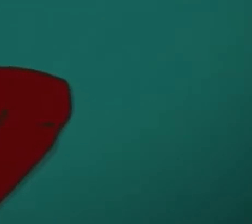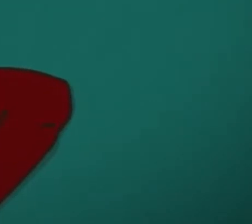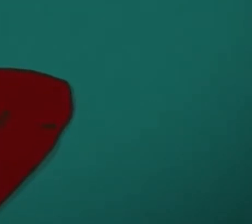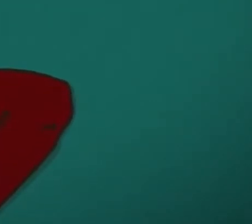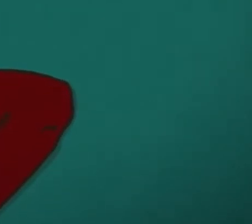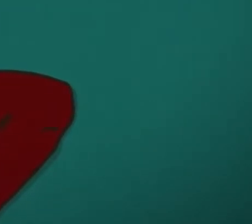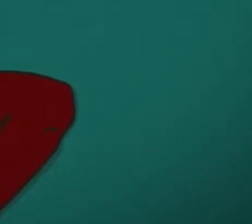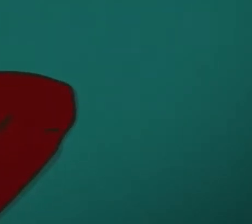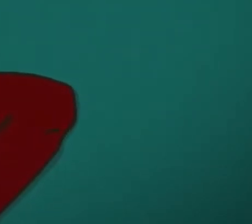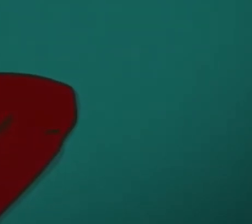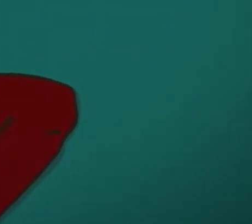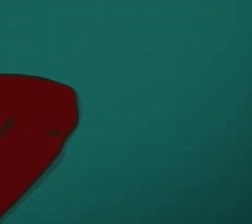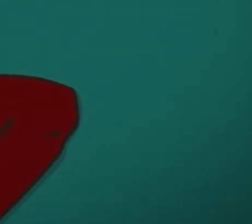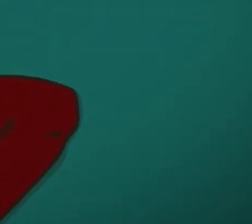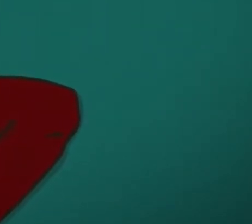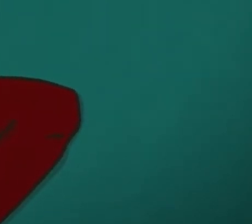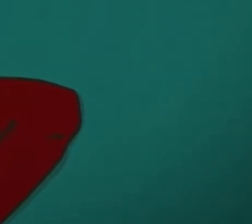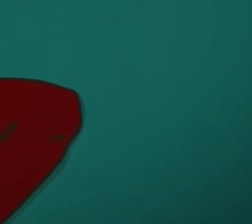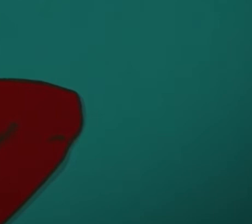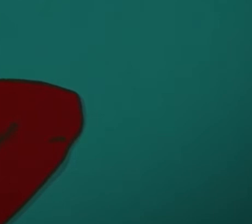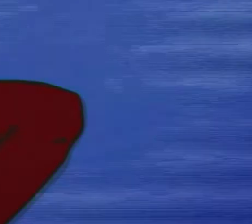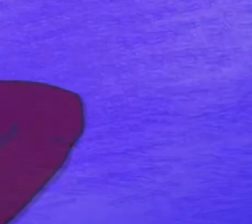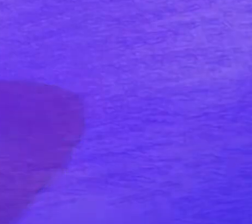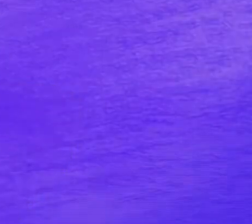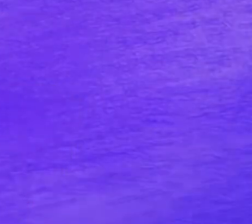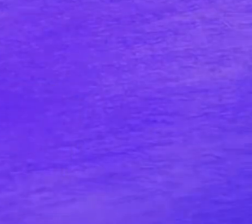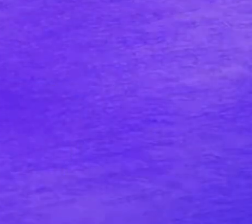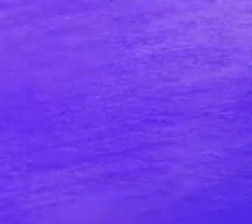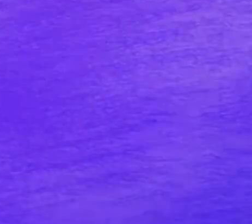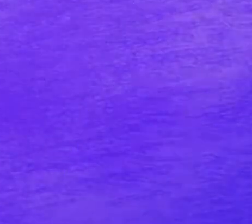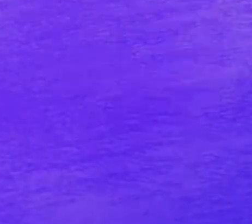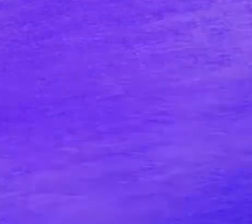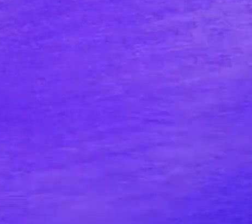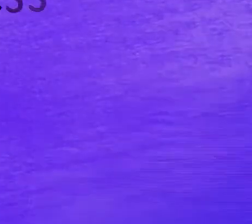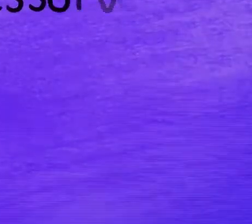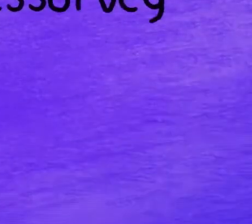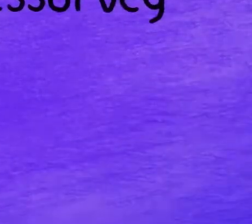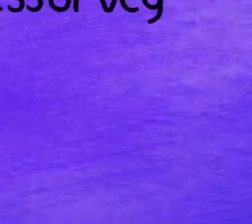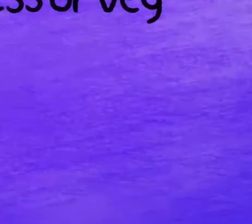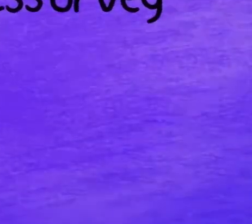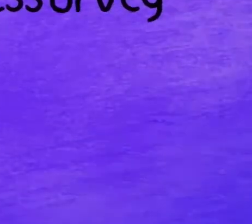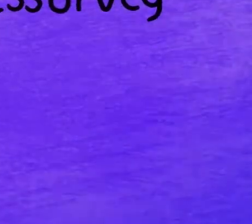from your phone right now. Let's lift every voice. Go to